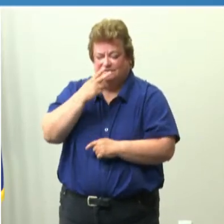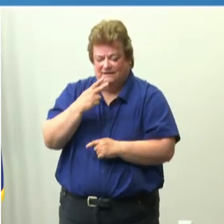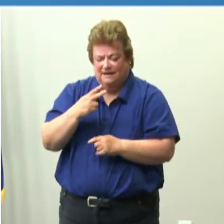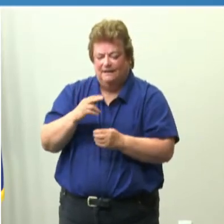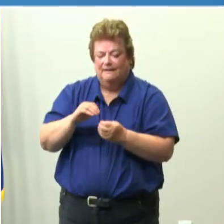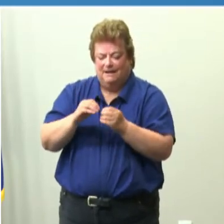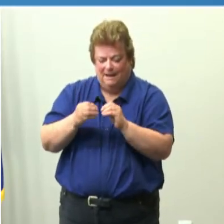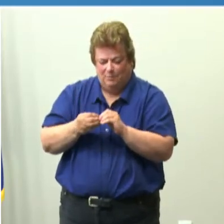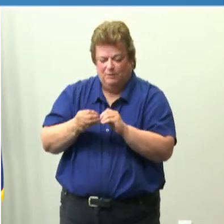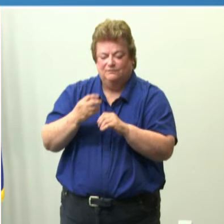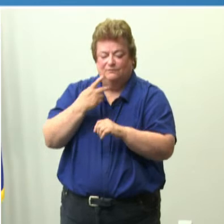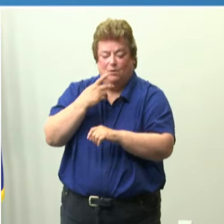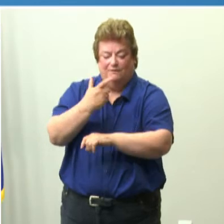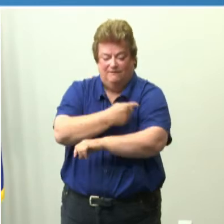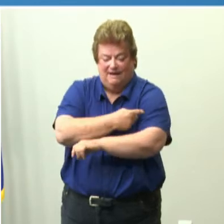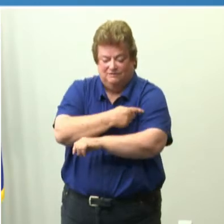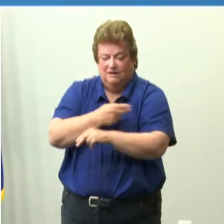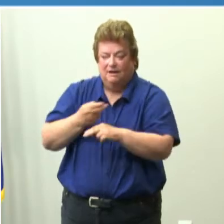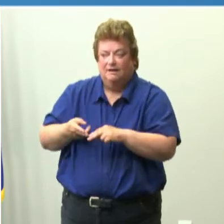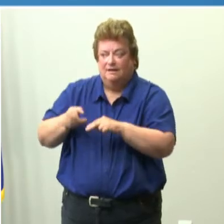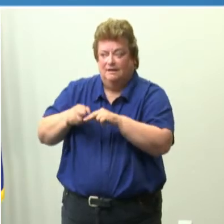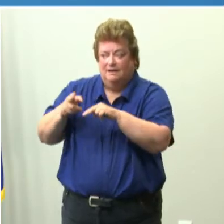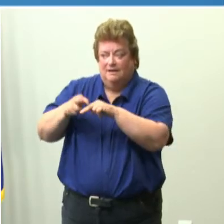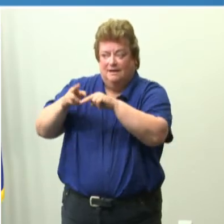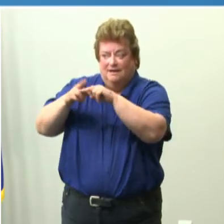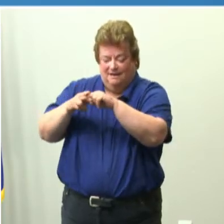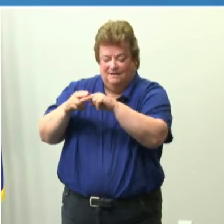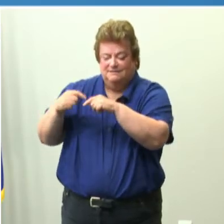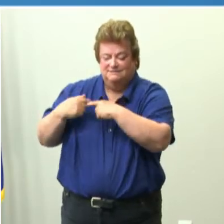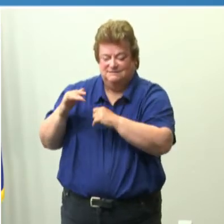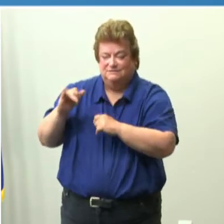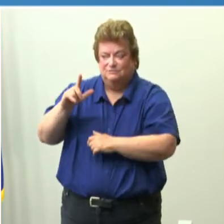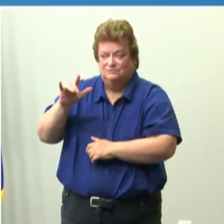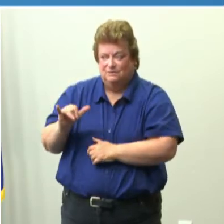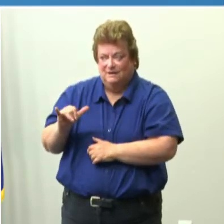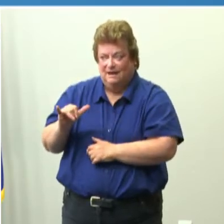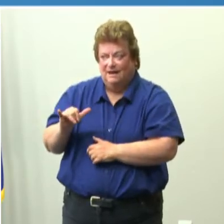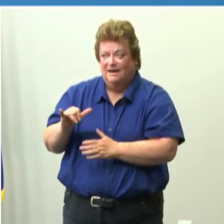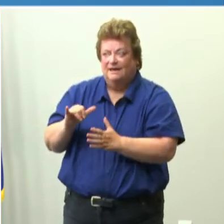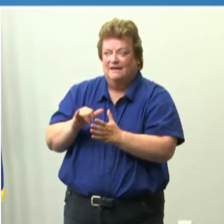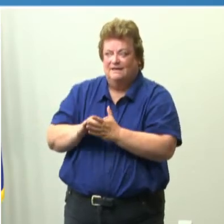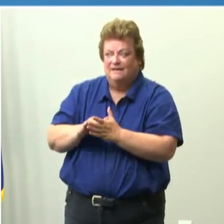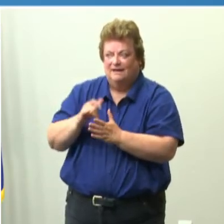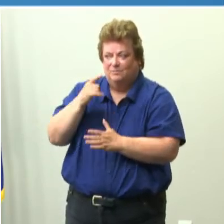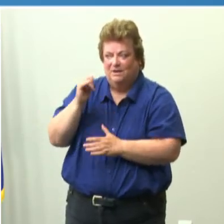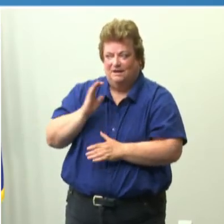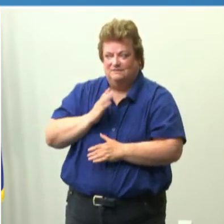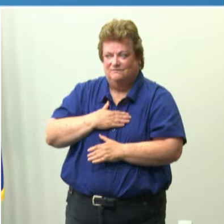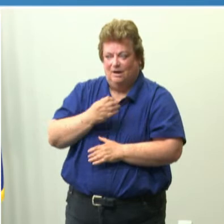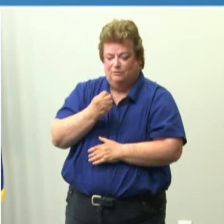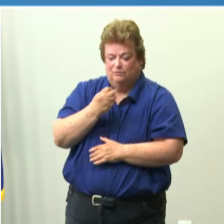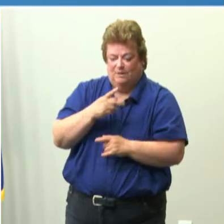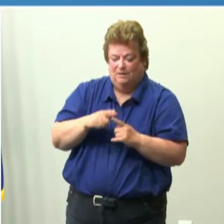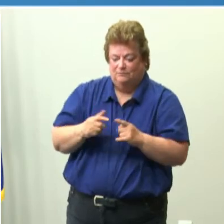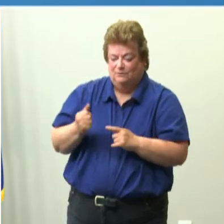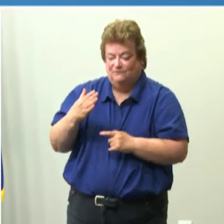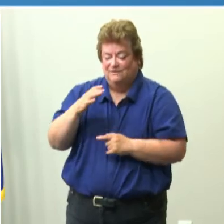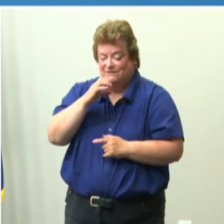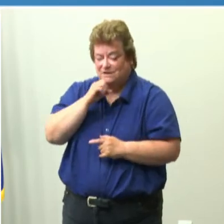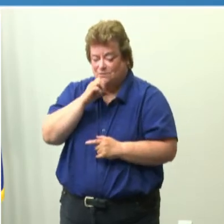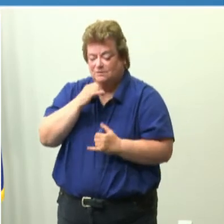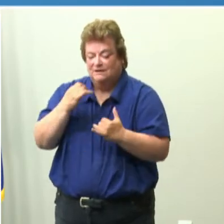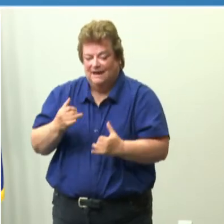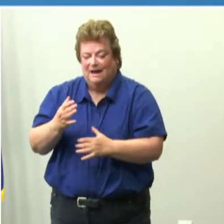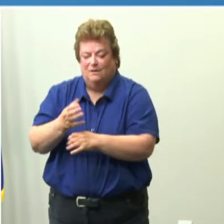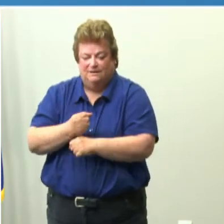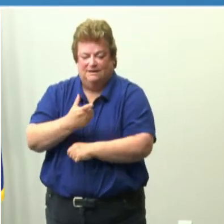trend in vaccinations since the beginning of July. This has been driven largely by our 12 to 15-year-olds getting